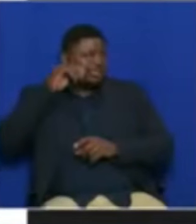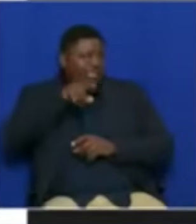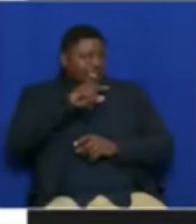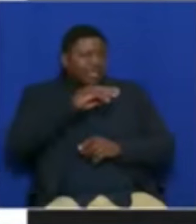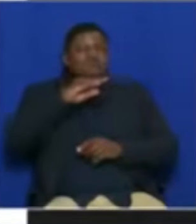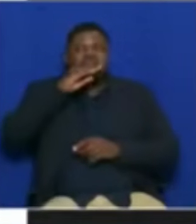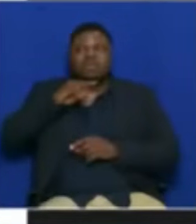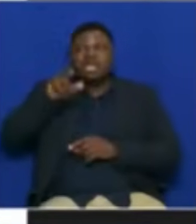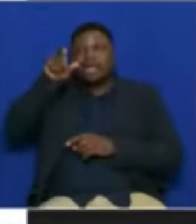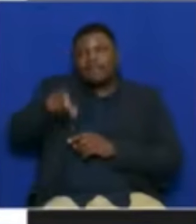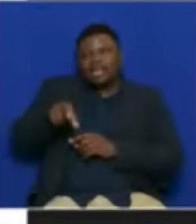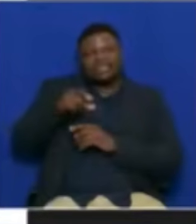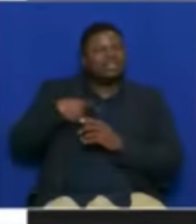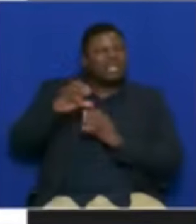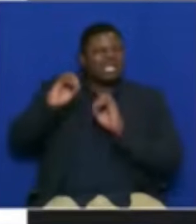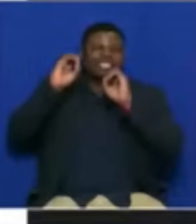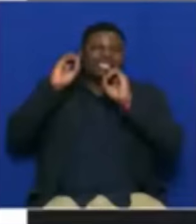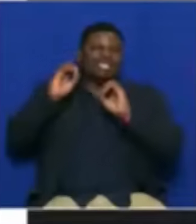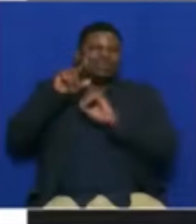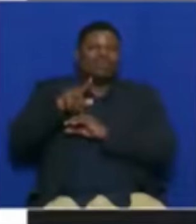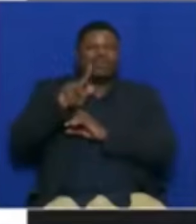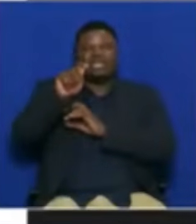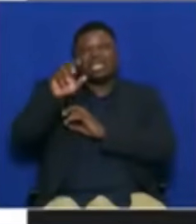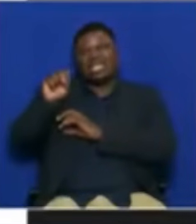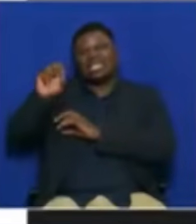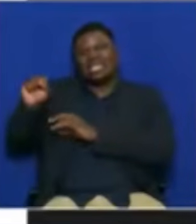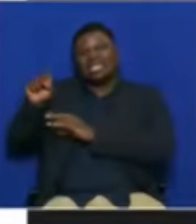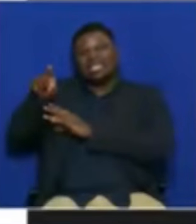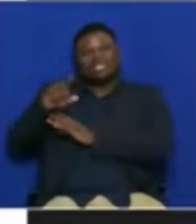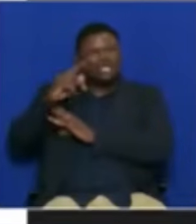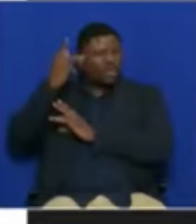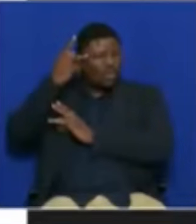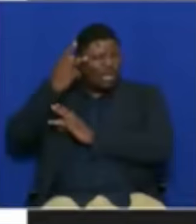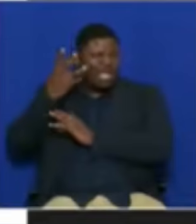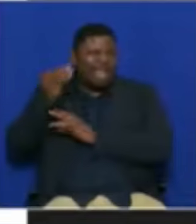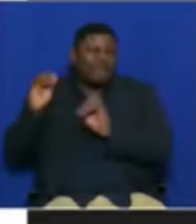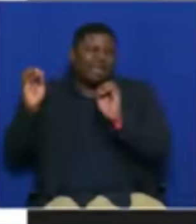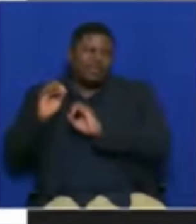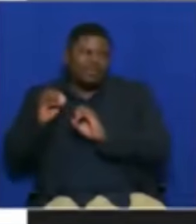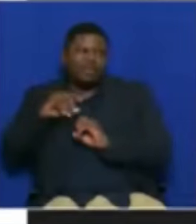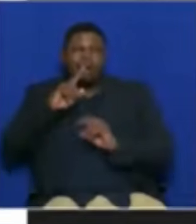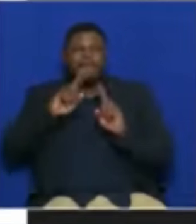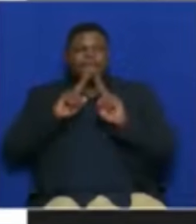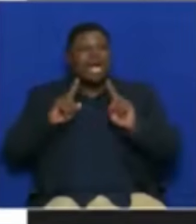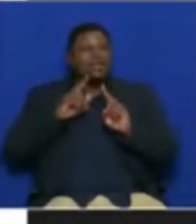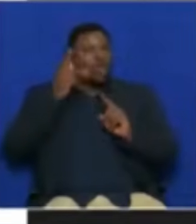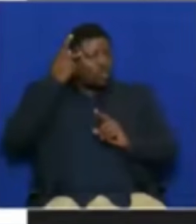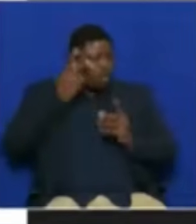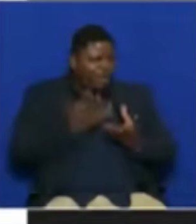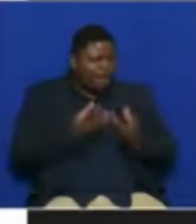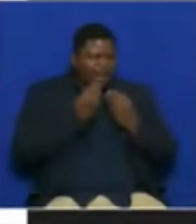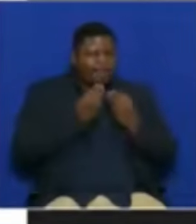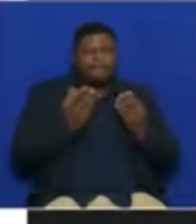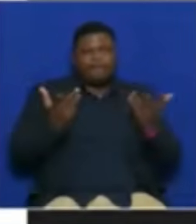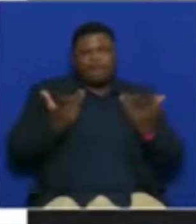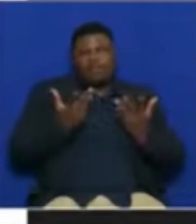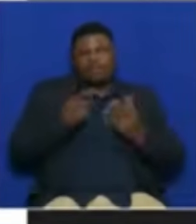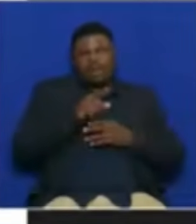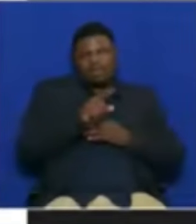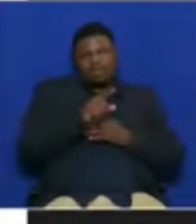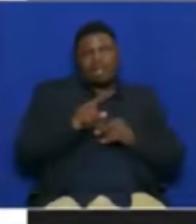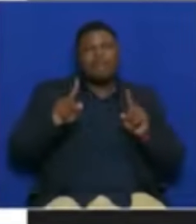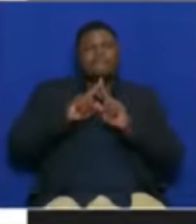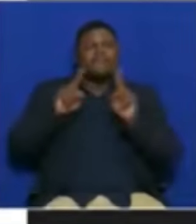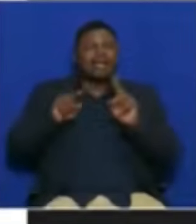and experience could outshine such a candidate. Earlier, you had called the other 2 competing candidates against Mrs.